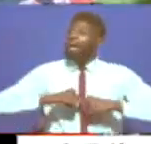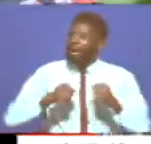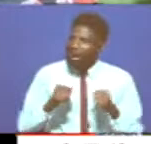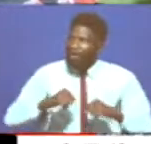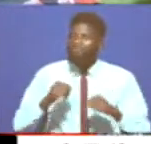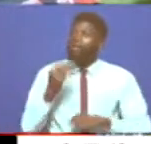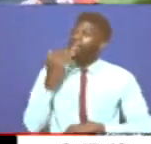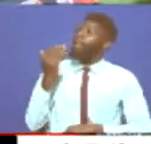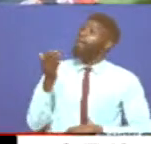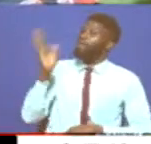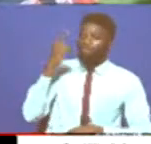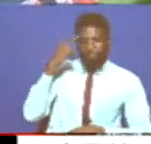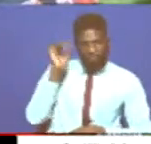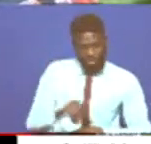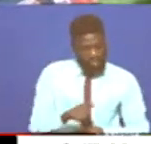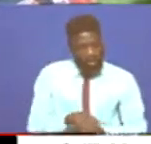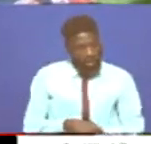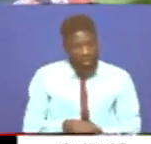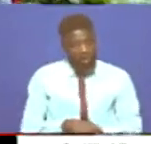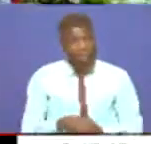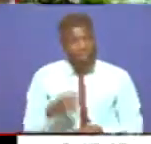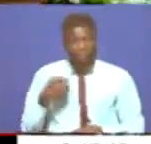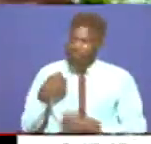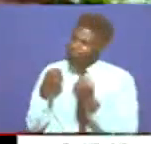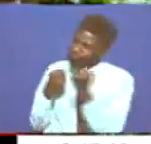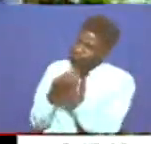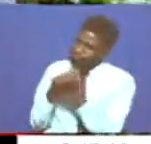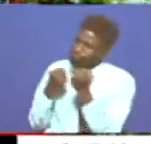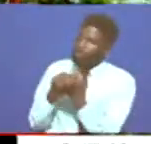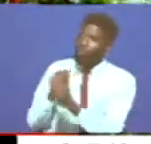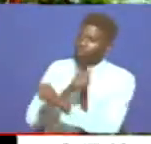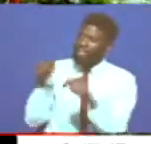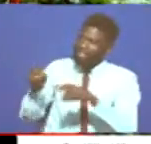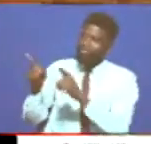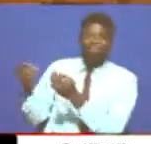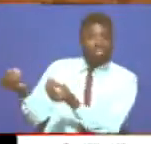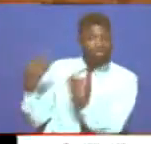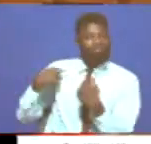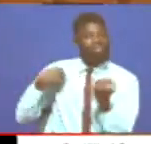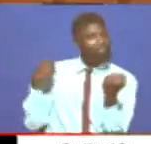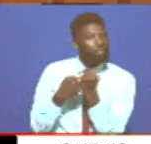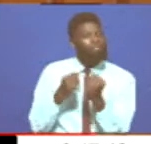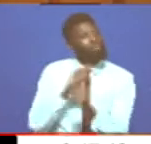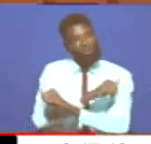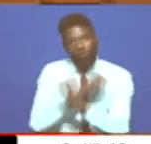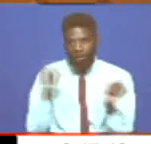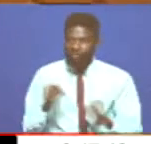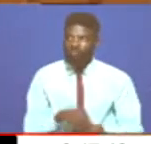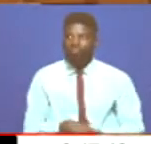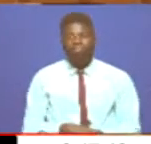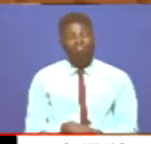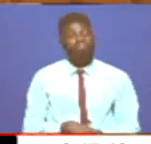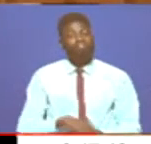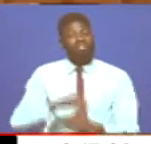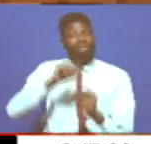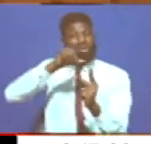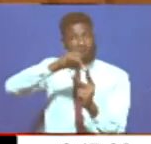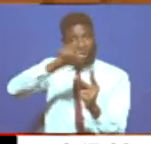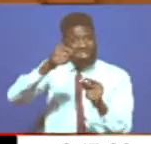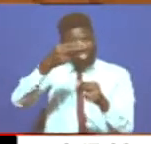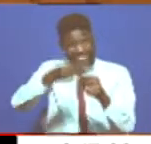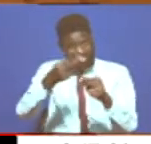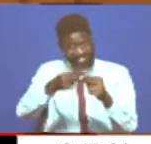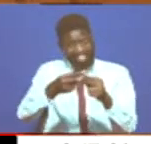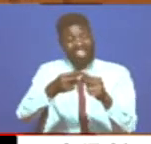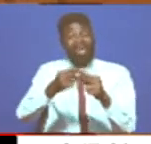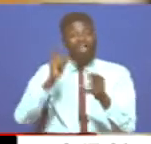for it. I have given her good support and she has given me good support also. The nomination is in recognition of